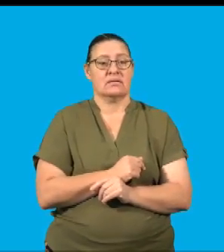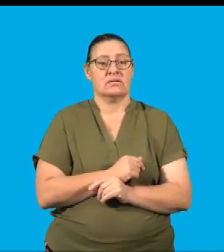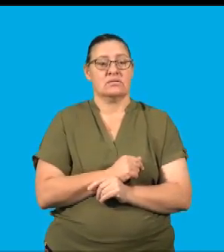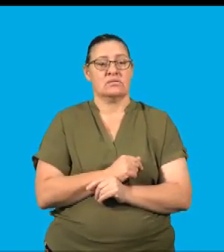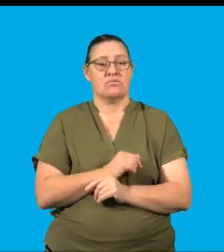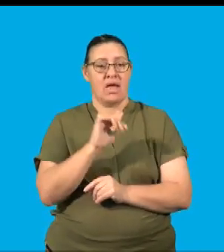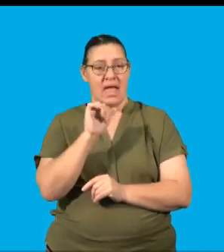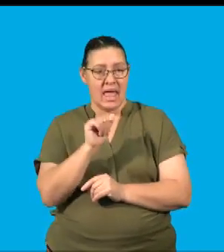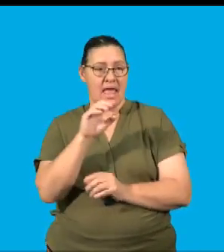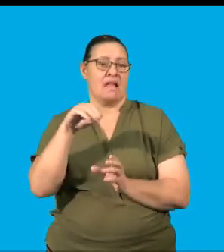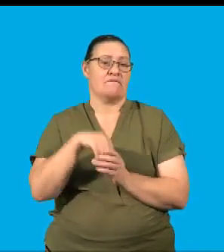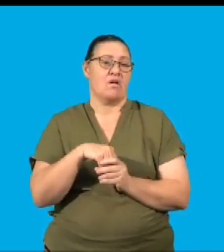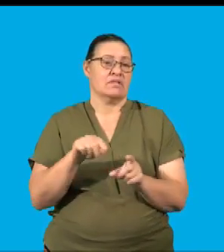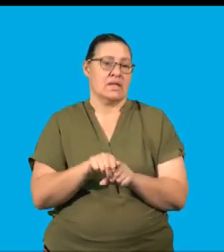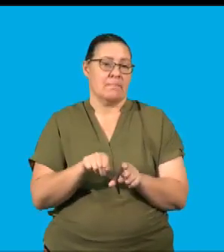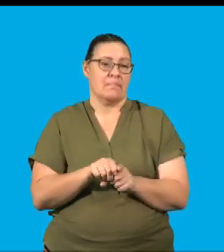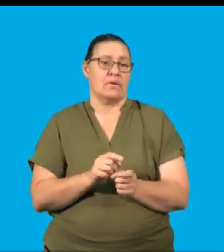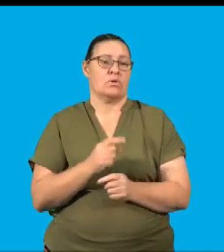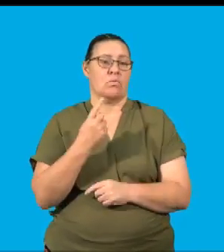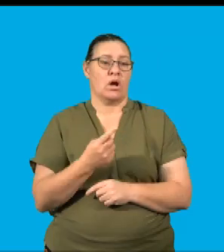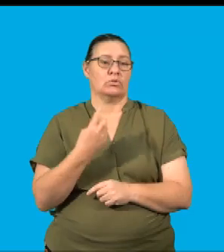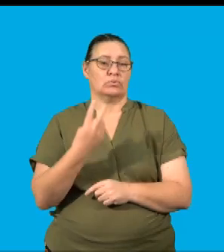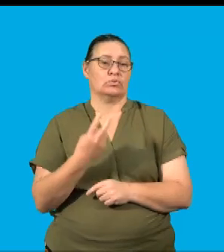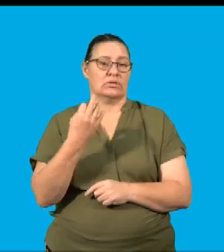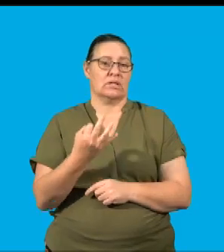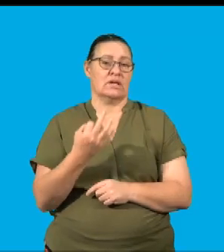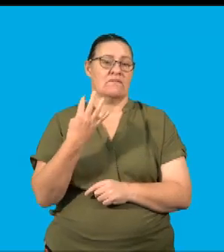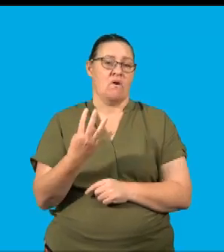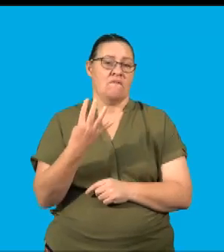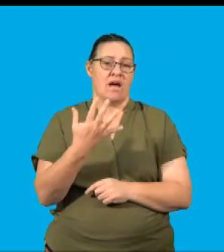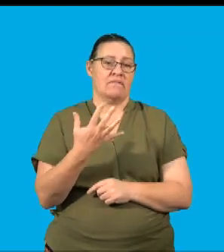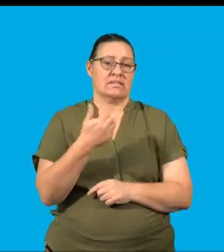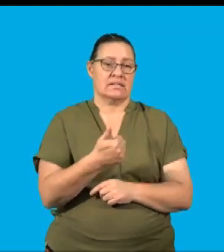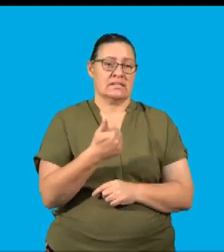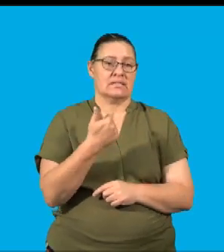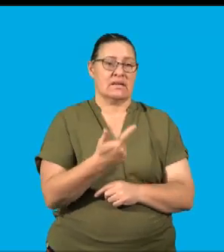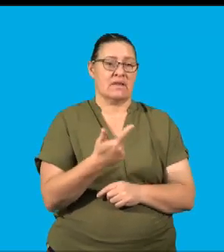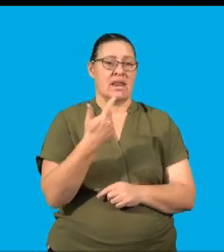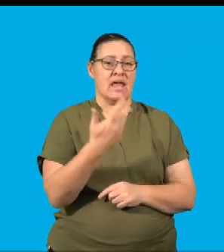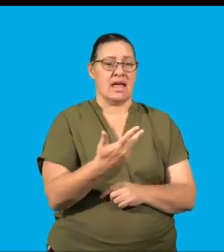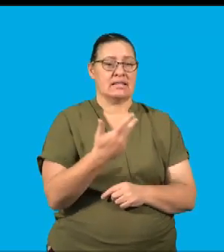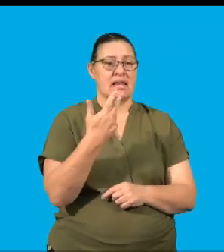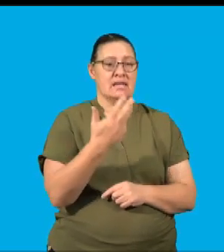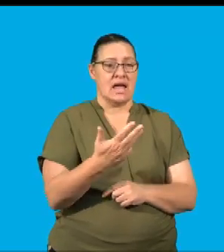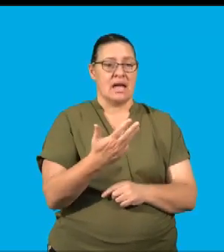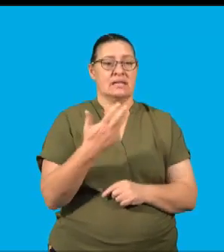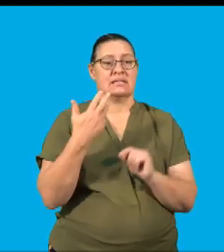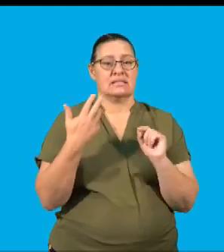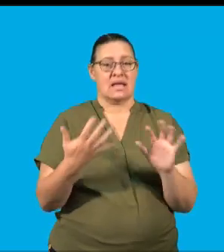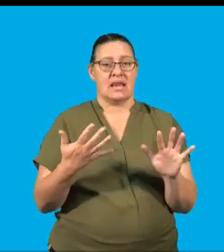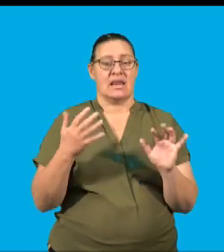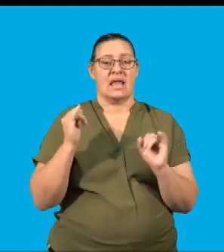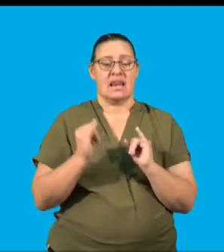also a value, so we'll include it. So it is 1, 2, 3, 4, 5, 6, 7,